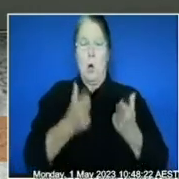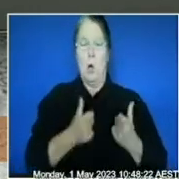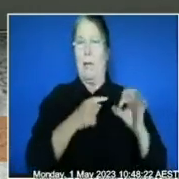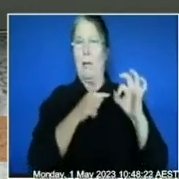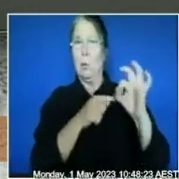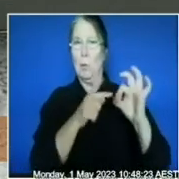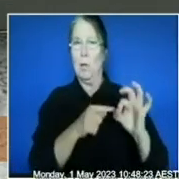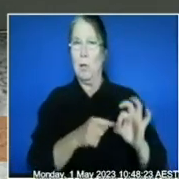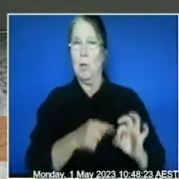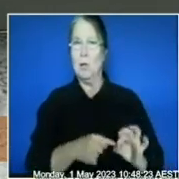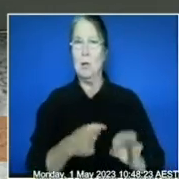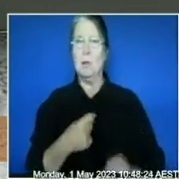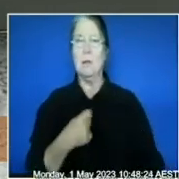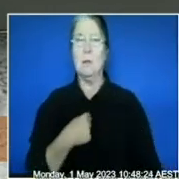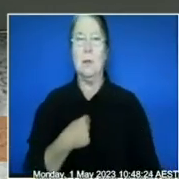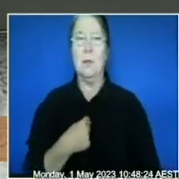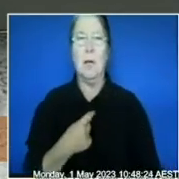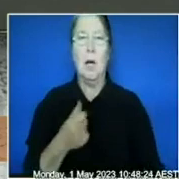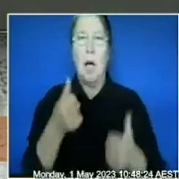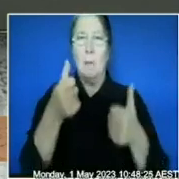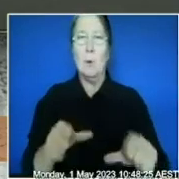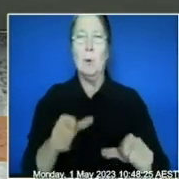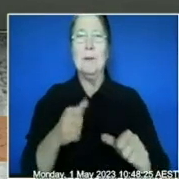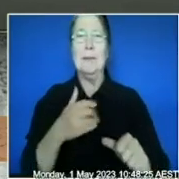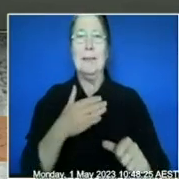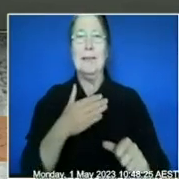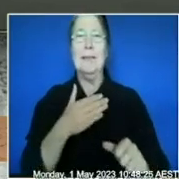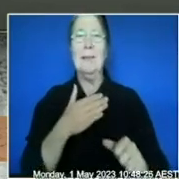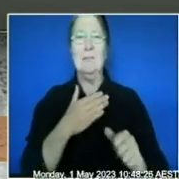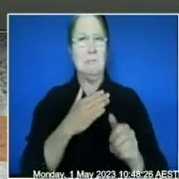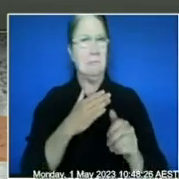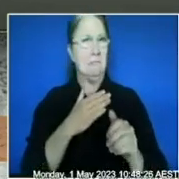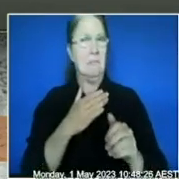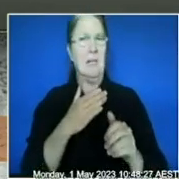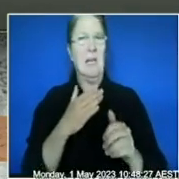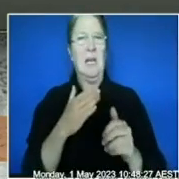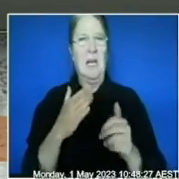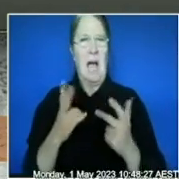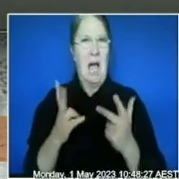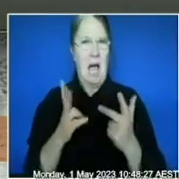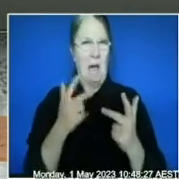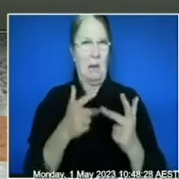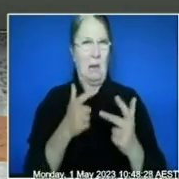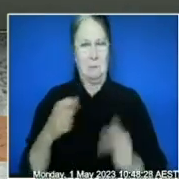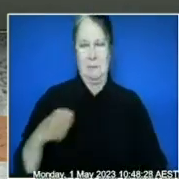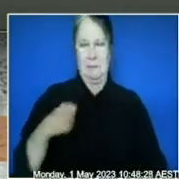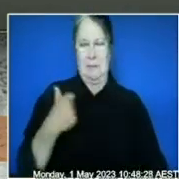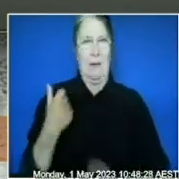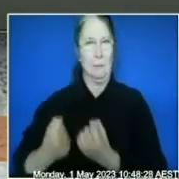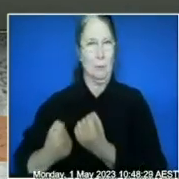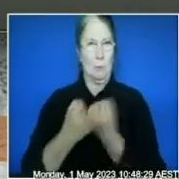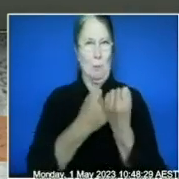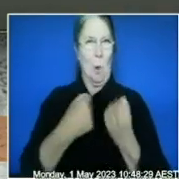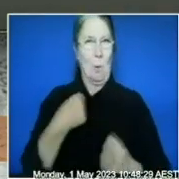and we'll just see if we can finish off that topic in a second and avoid any problems.